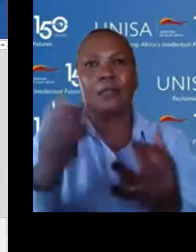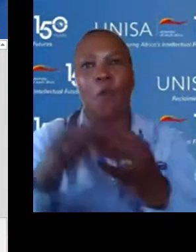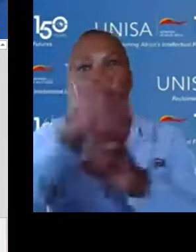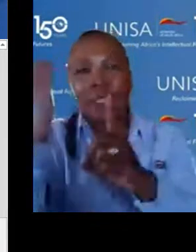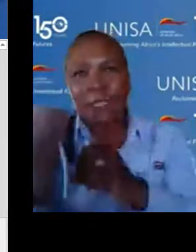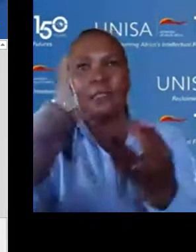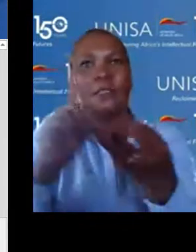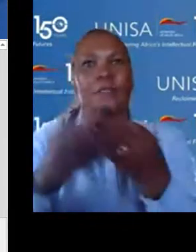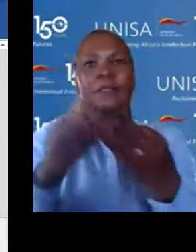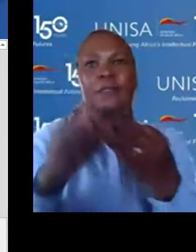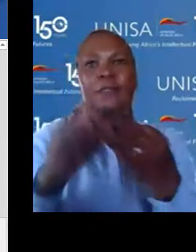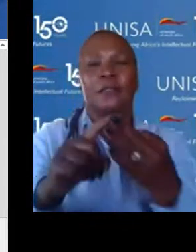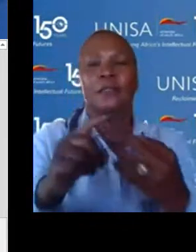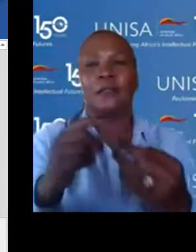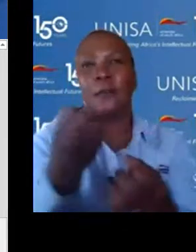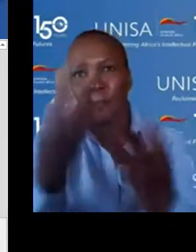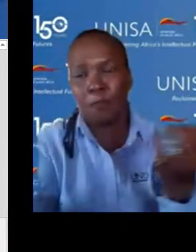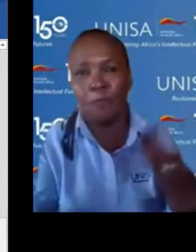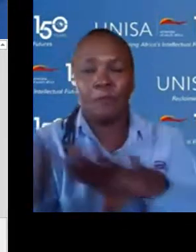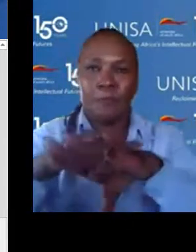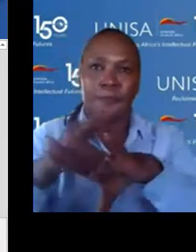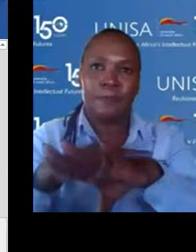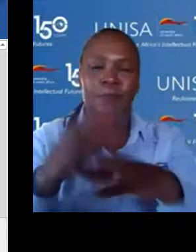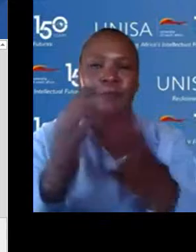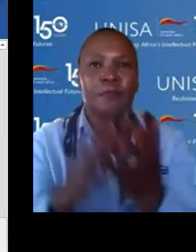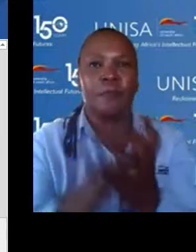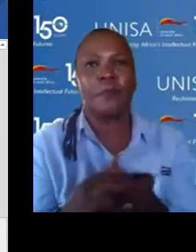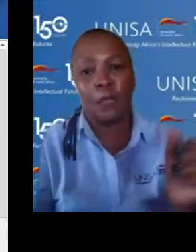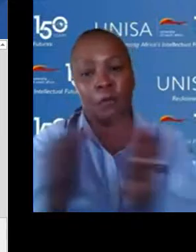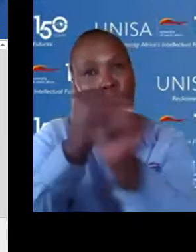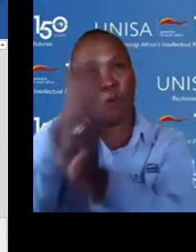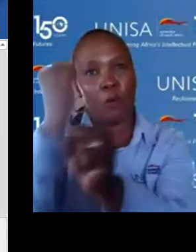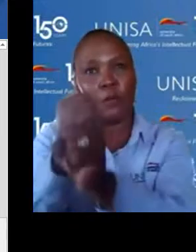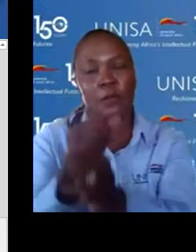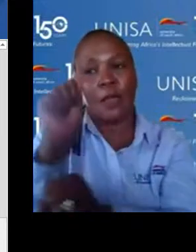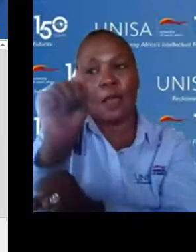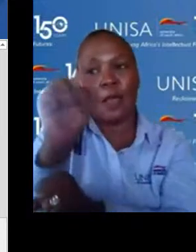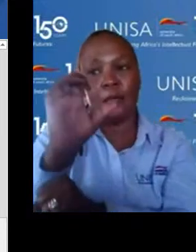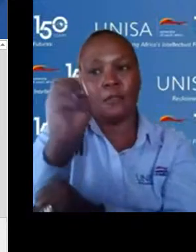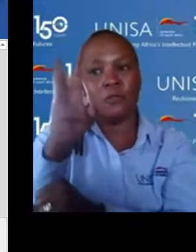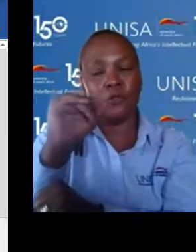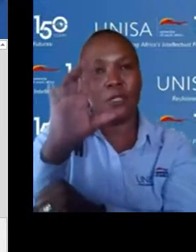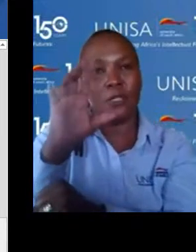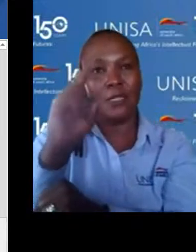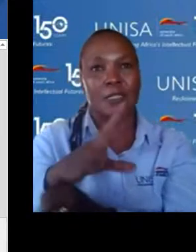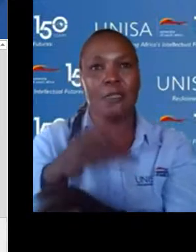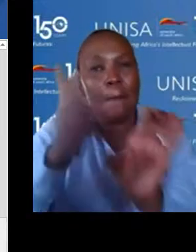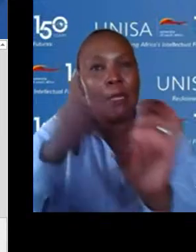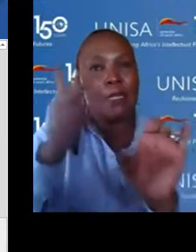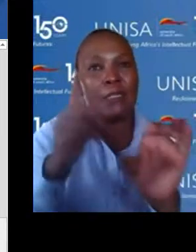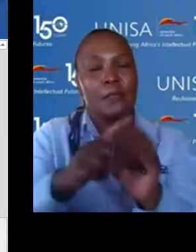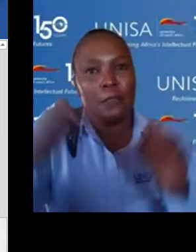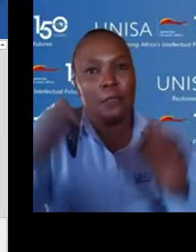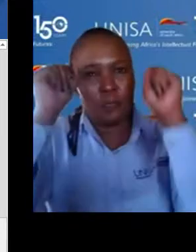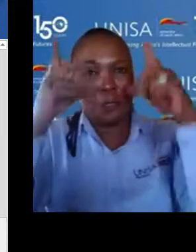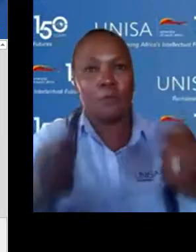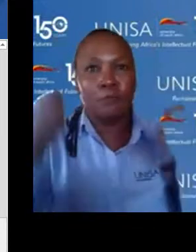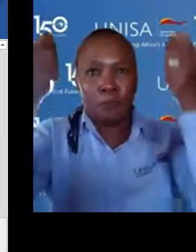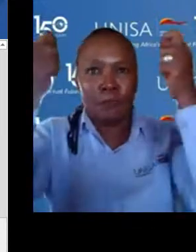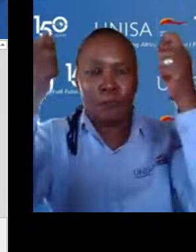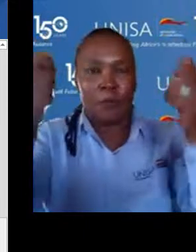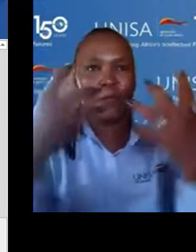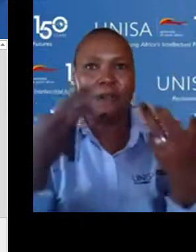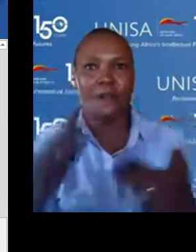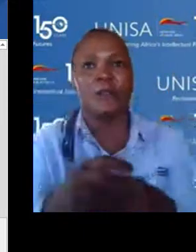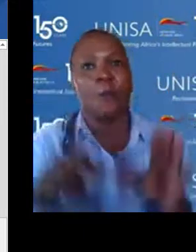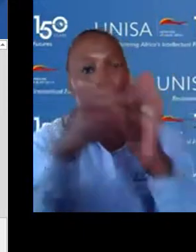etc. In collaboration with ACSWID, participate in awareness raising programs. Here we are